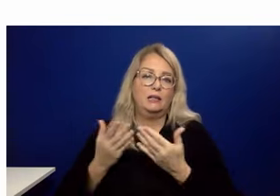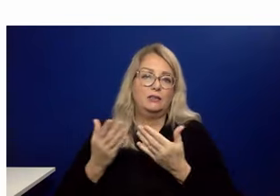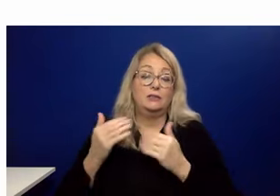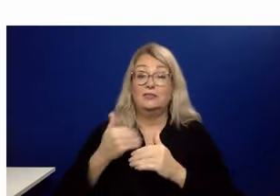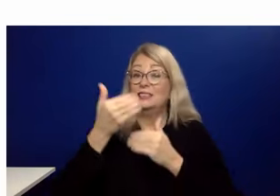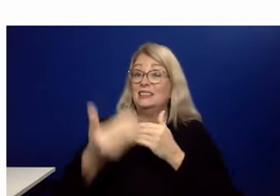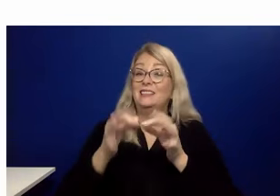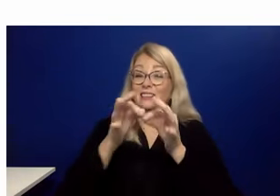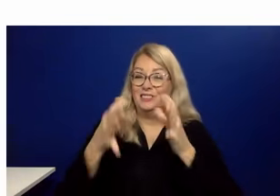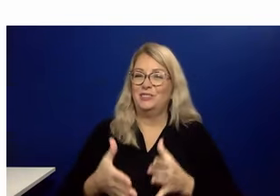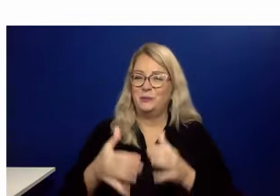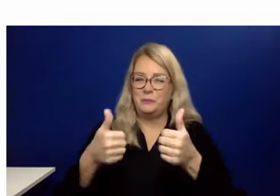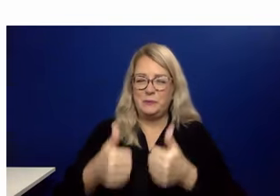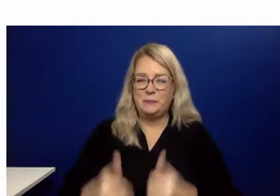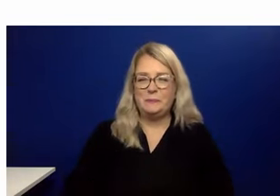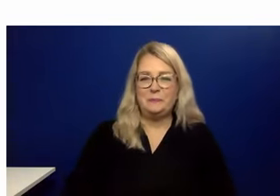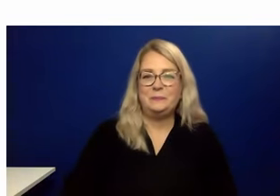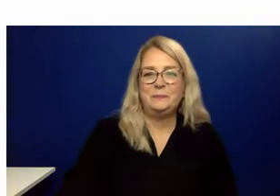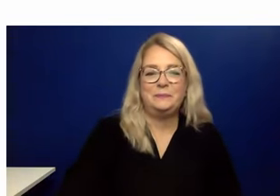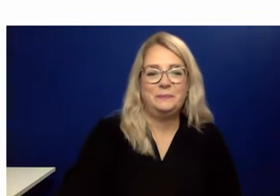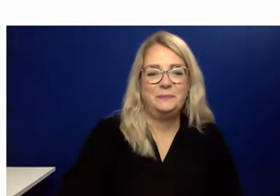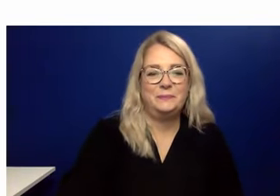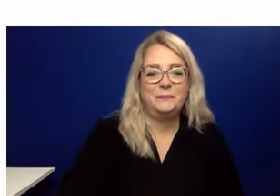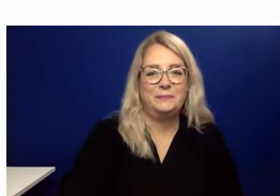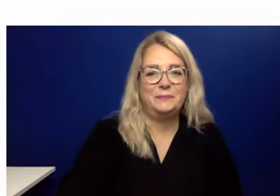And so it's tremendously rewarding for me